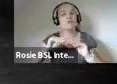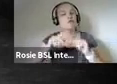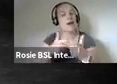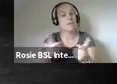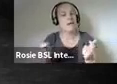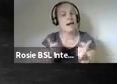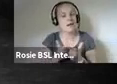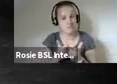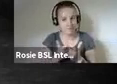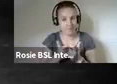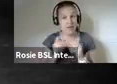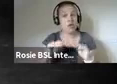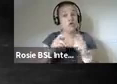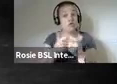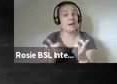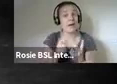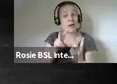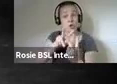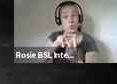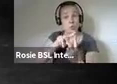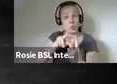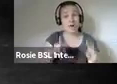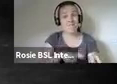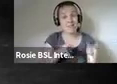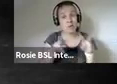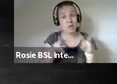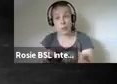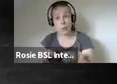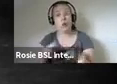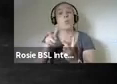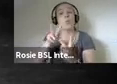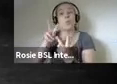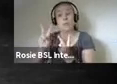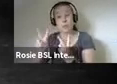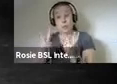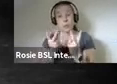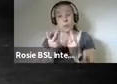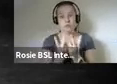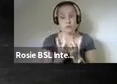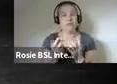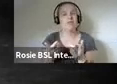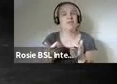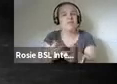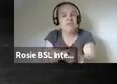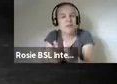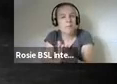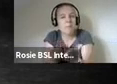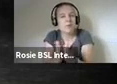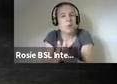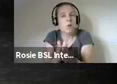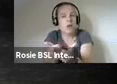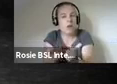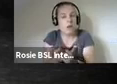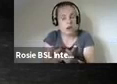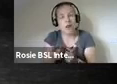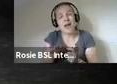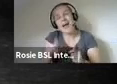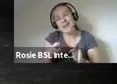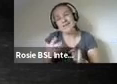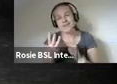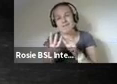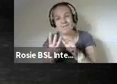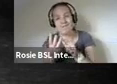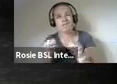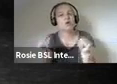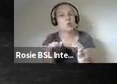consists of 2 videos with 2 accompanying training manuals as well. Plus, there's also a short guidance document with some suggestions for